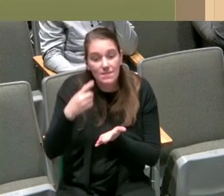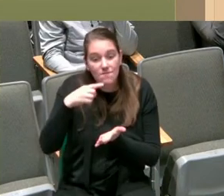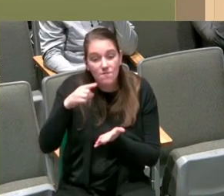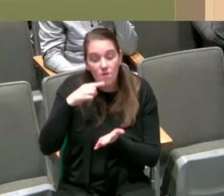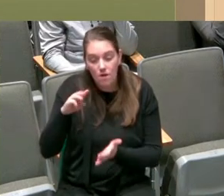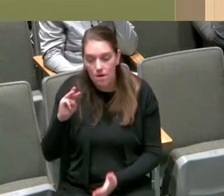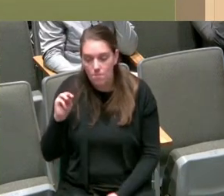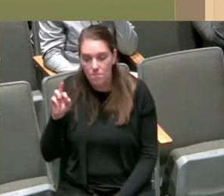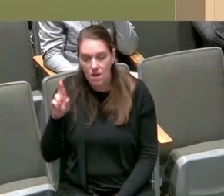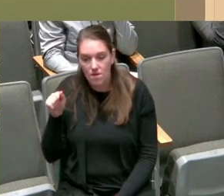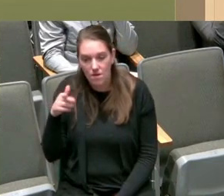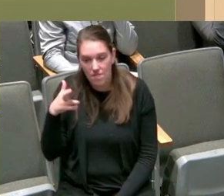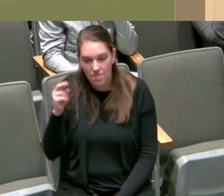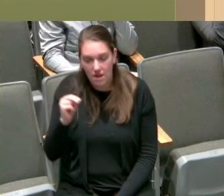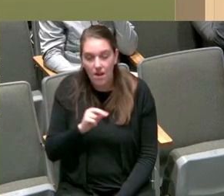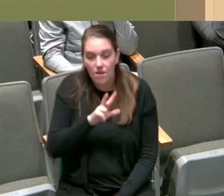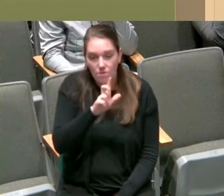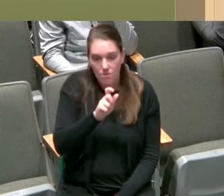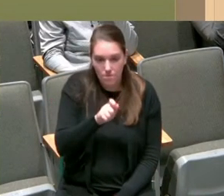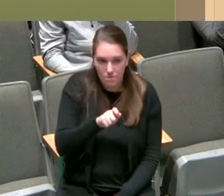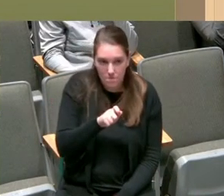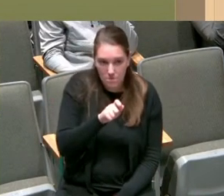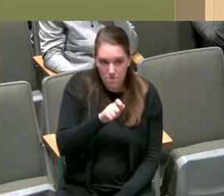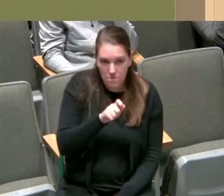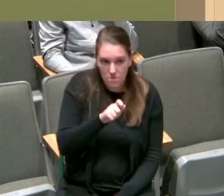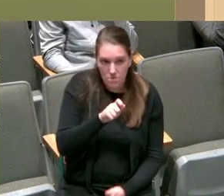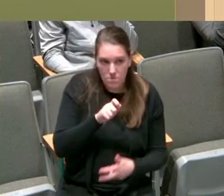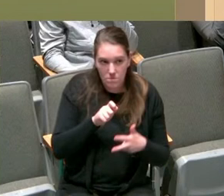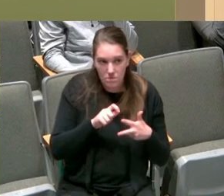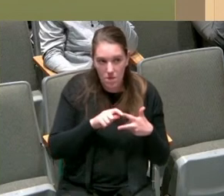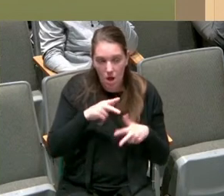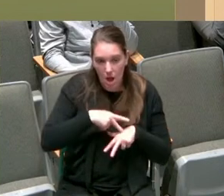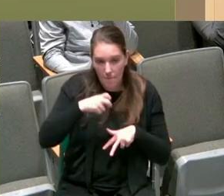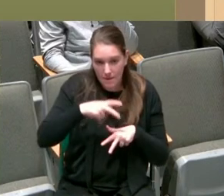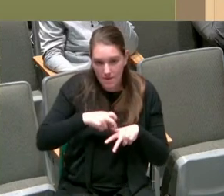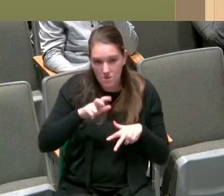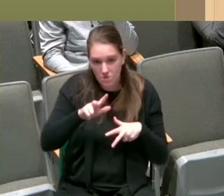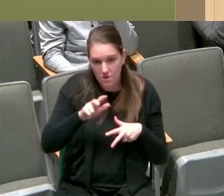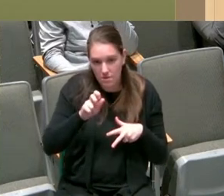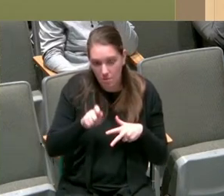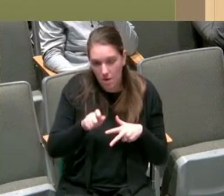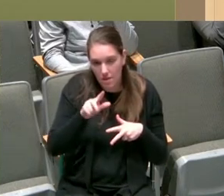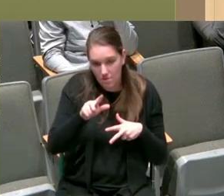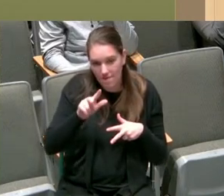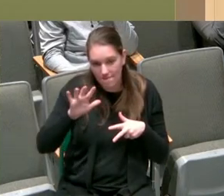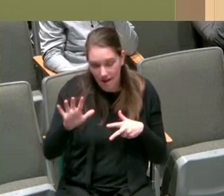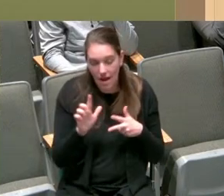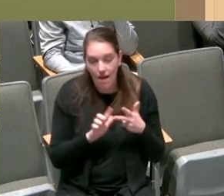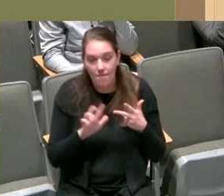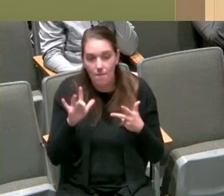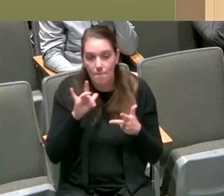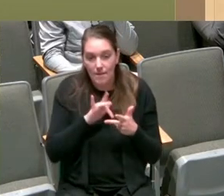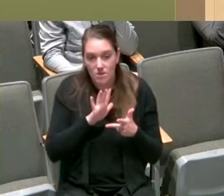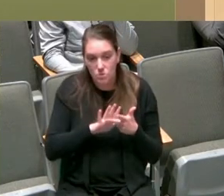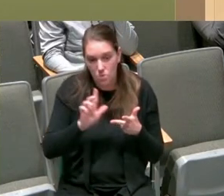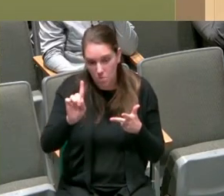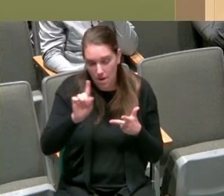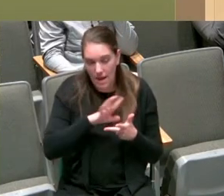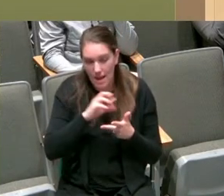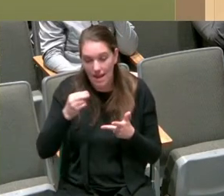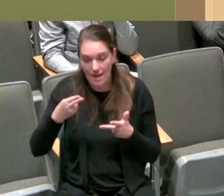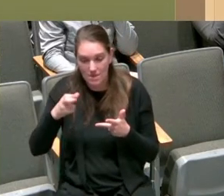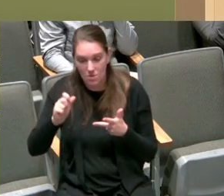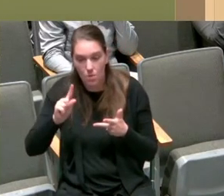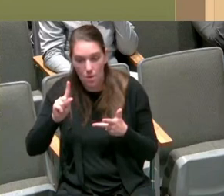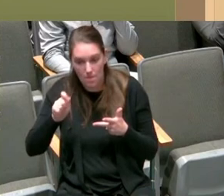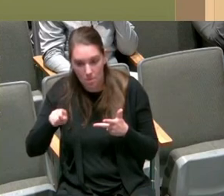Marathon 2.3 Hopkins 3.35 Middle School one and high school 1.2